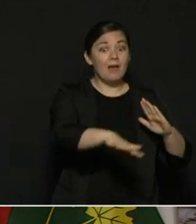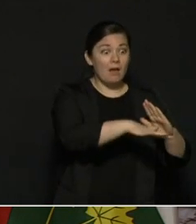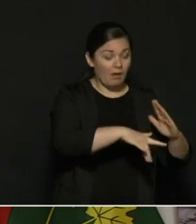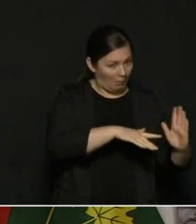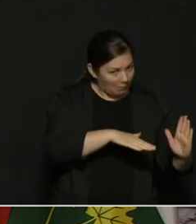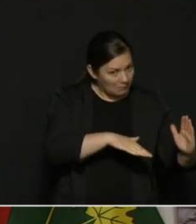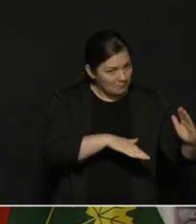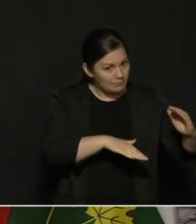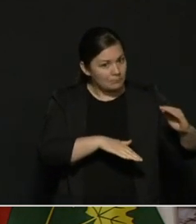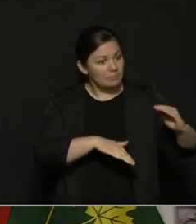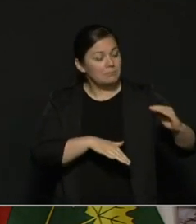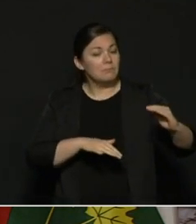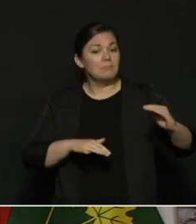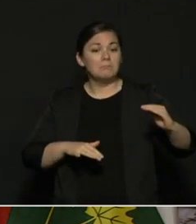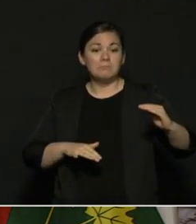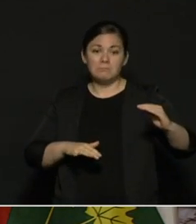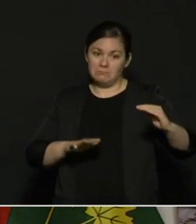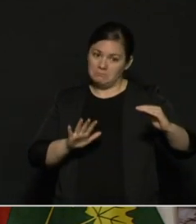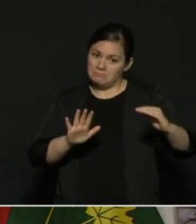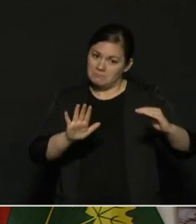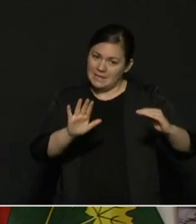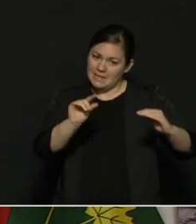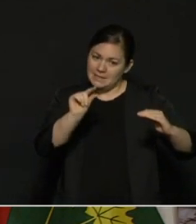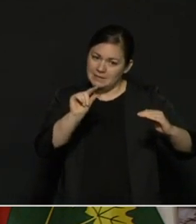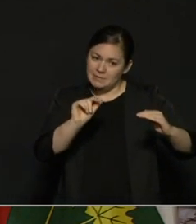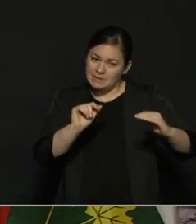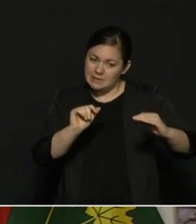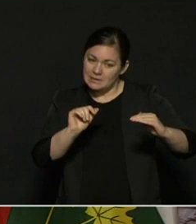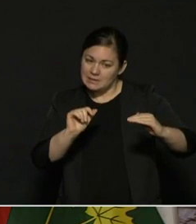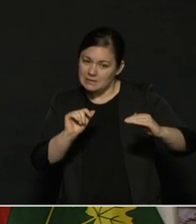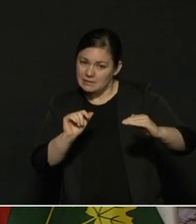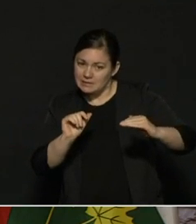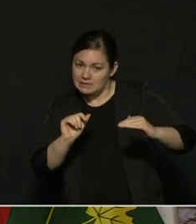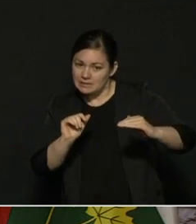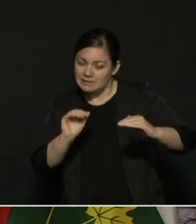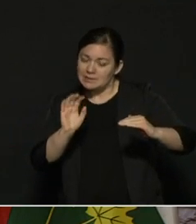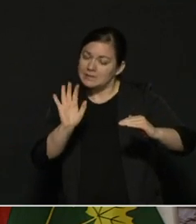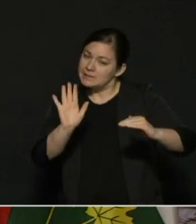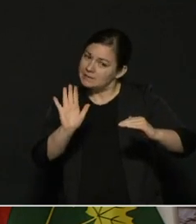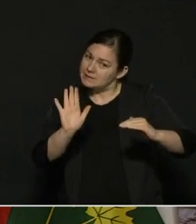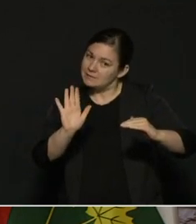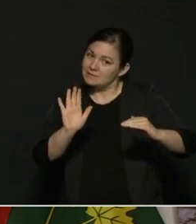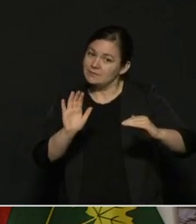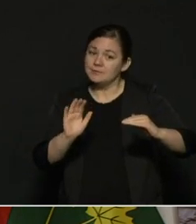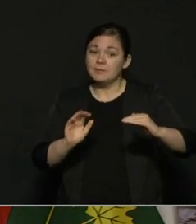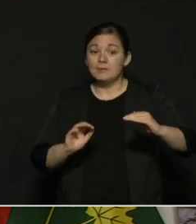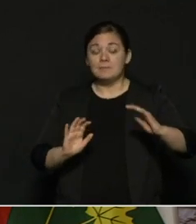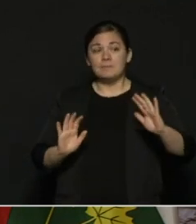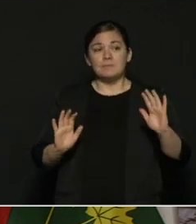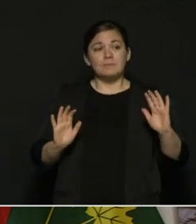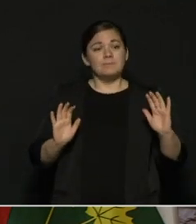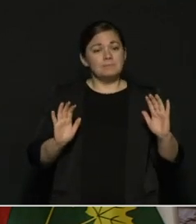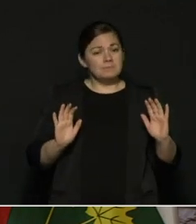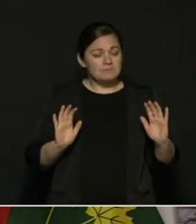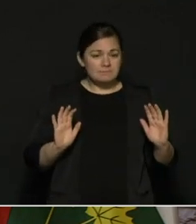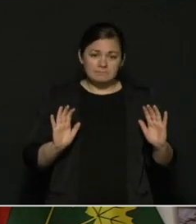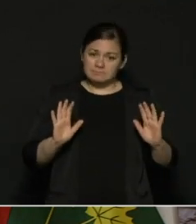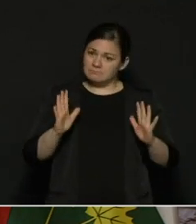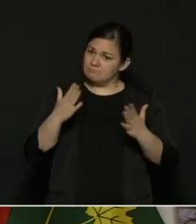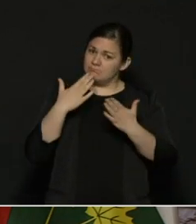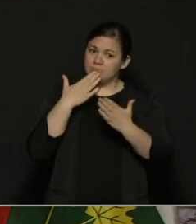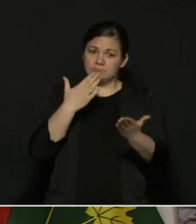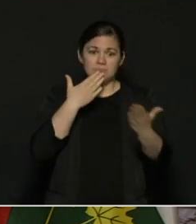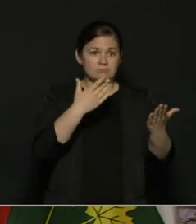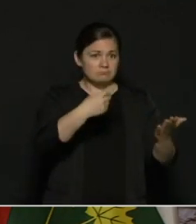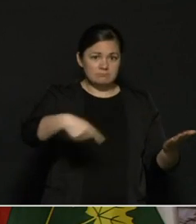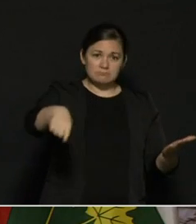we have at least plateaued, if not starting to bend it even more, and that I think is to the efforts of all and